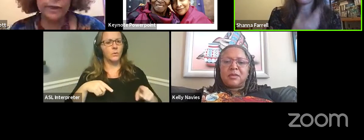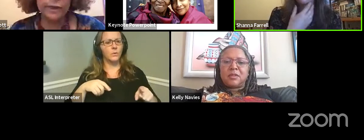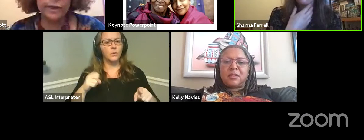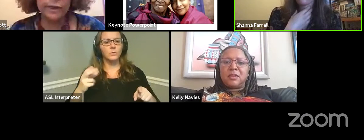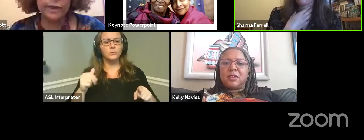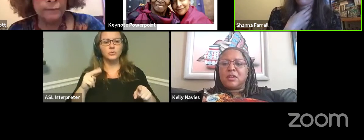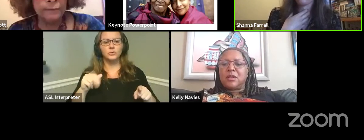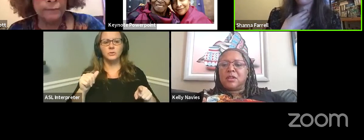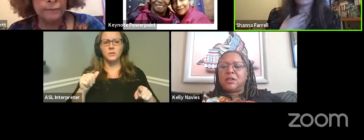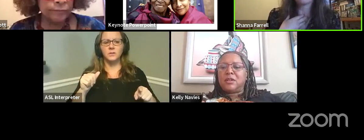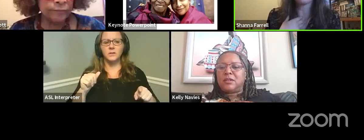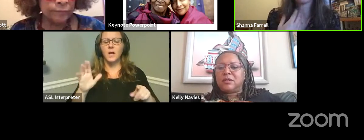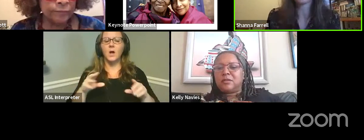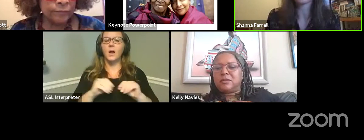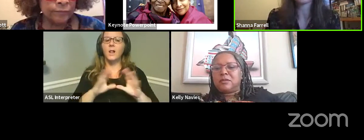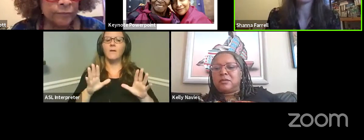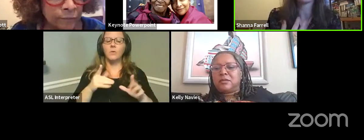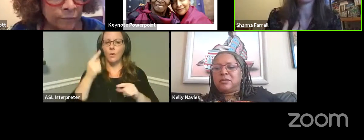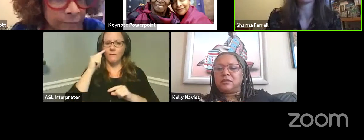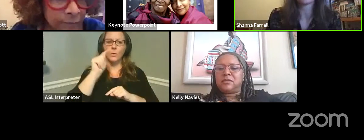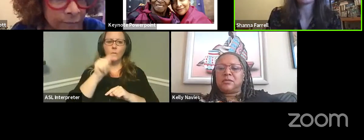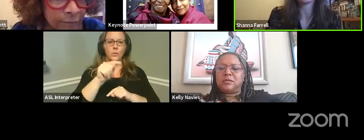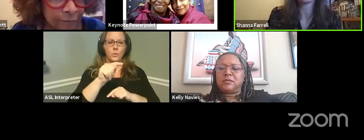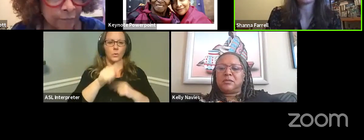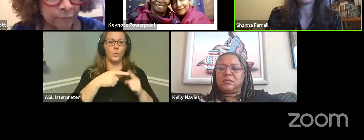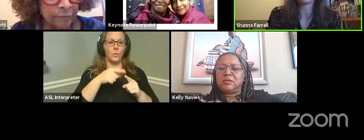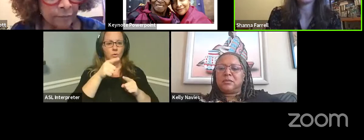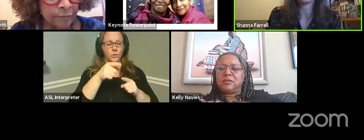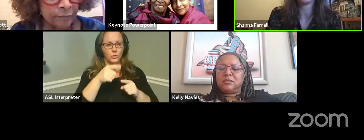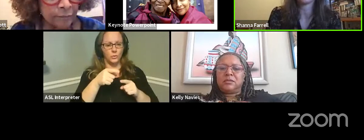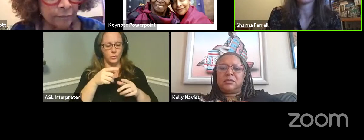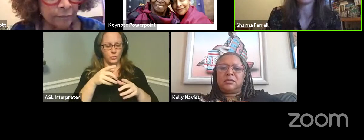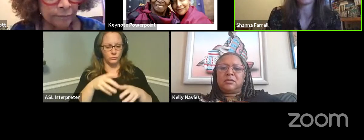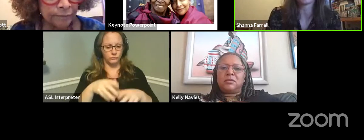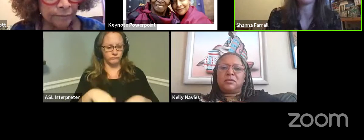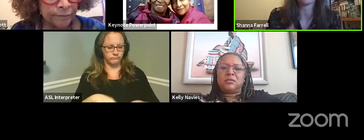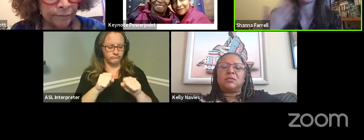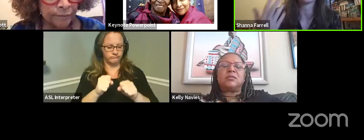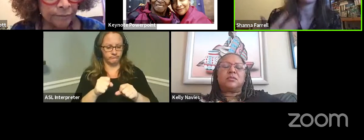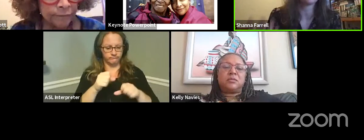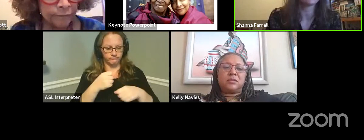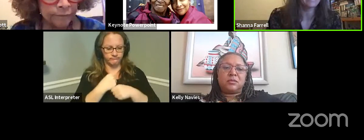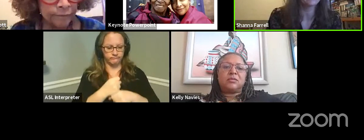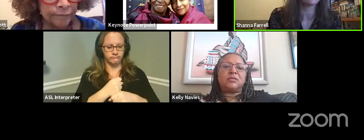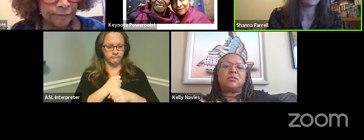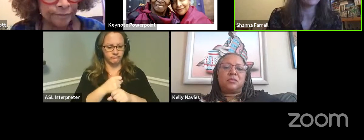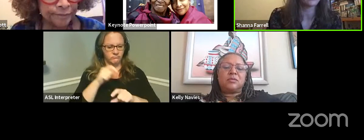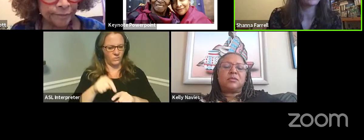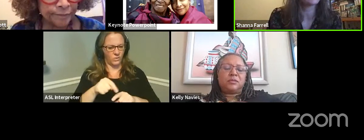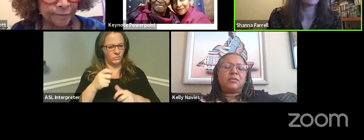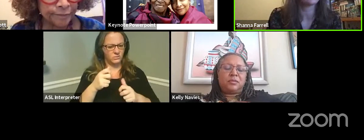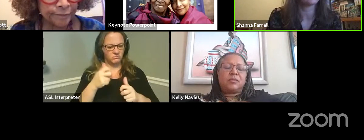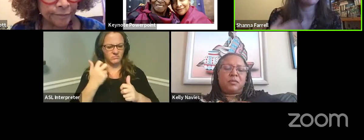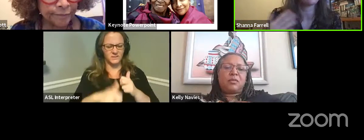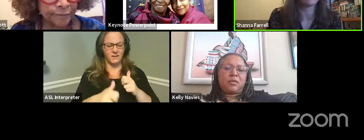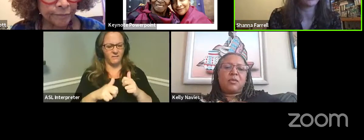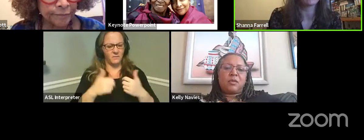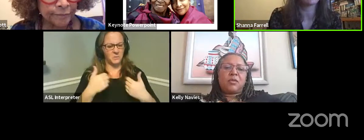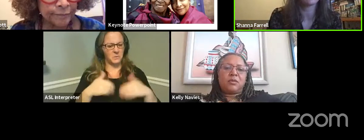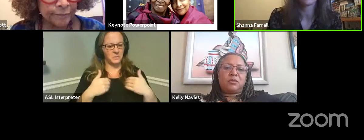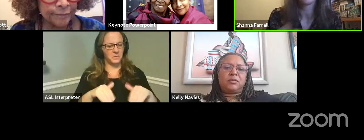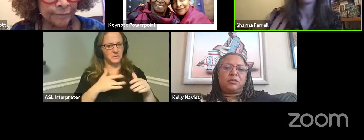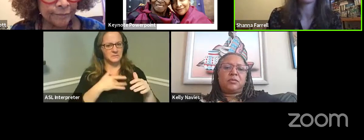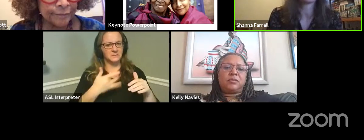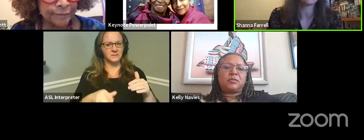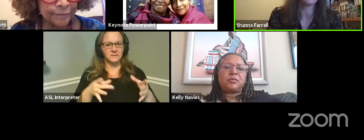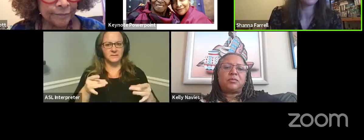It really varies. Or how about for you when you're taking in the subject matter and you're tackling such intense